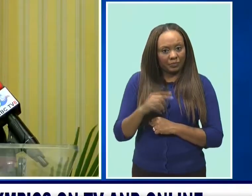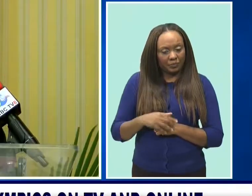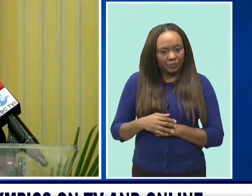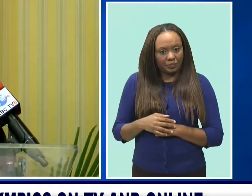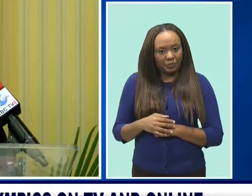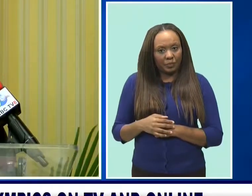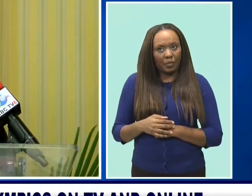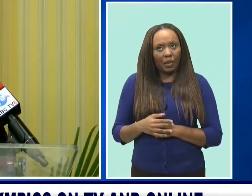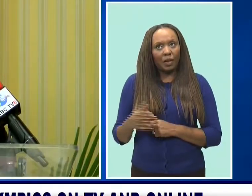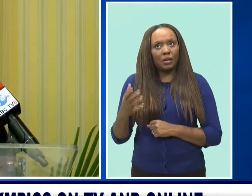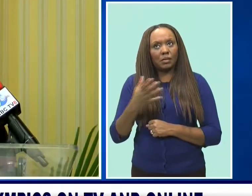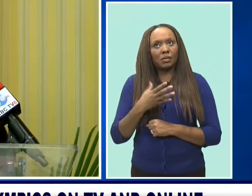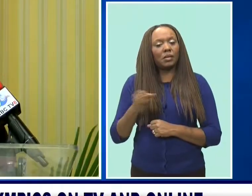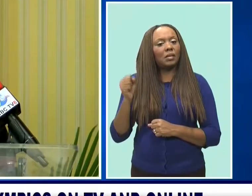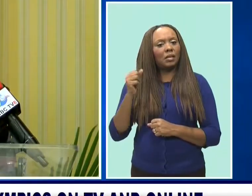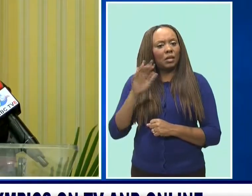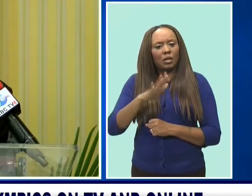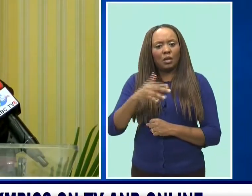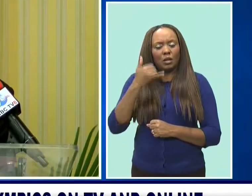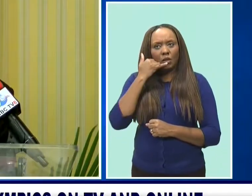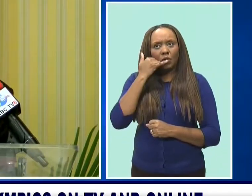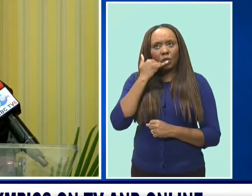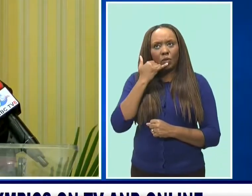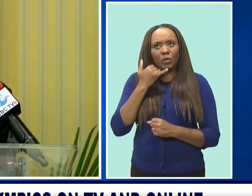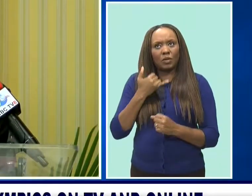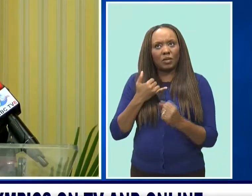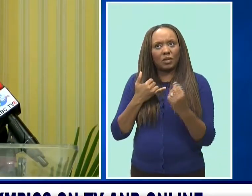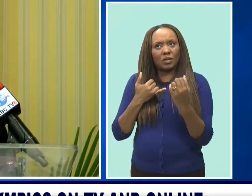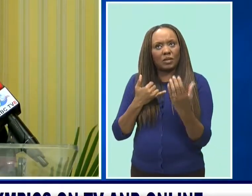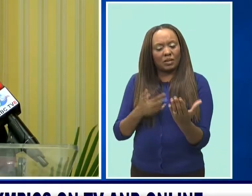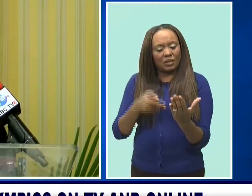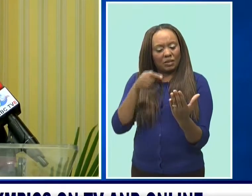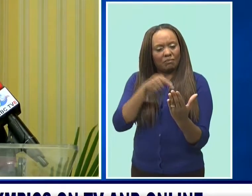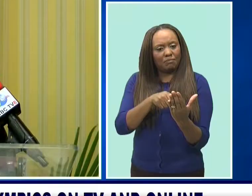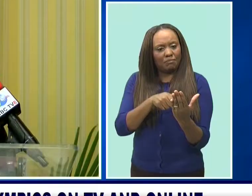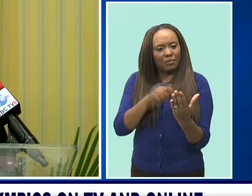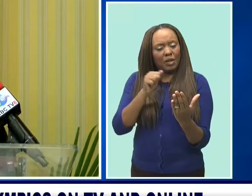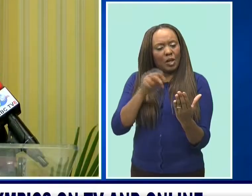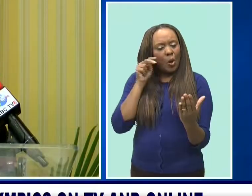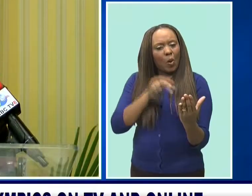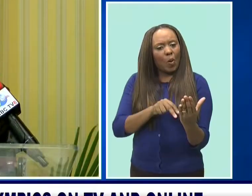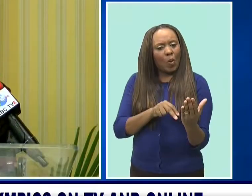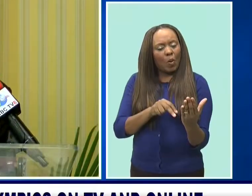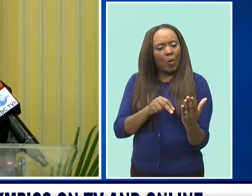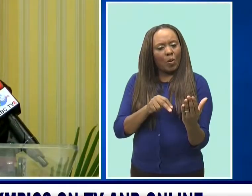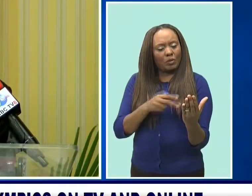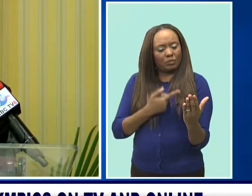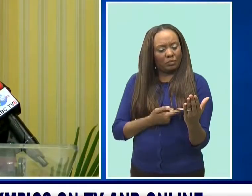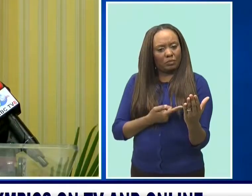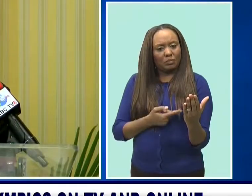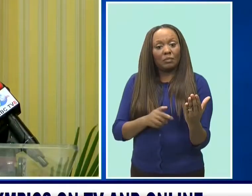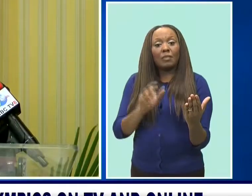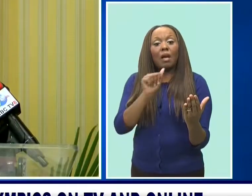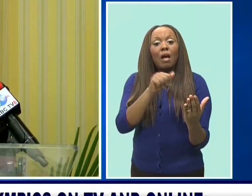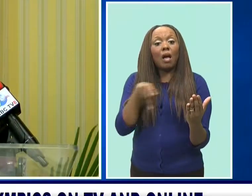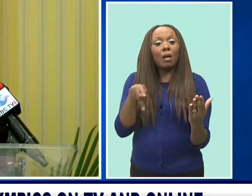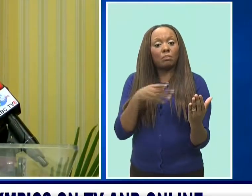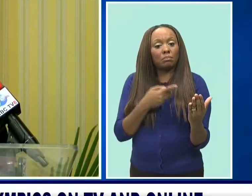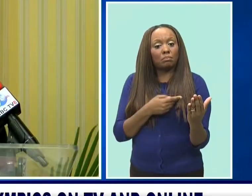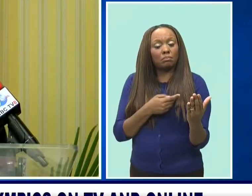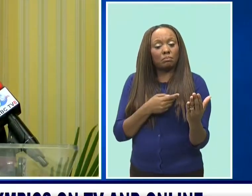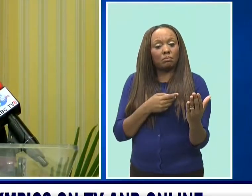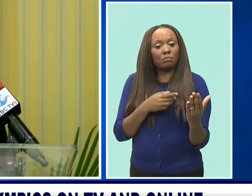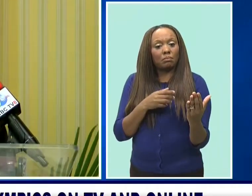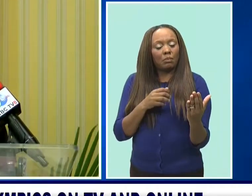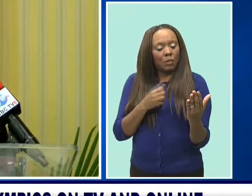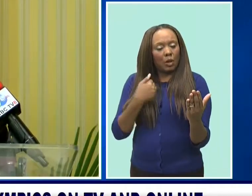cell phones. It can be done. It is being done on your cell phone as an app.